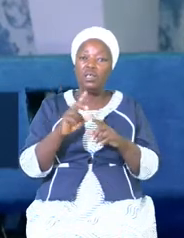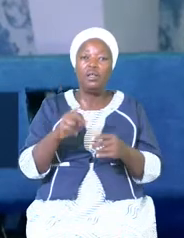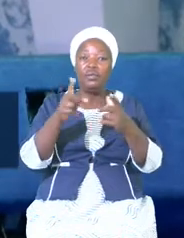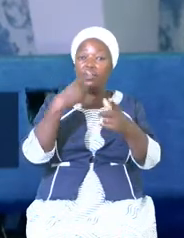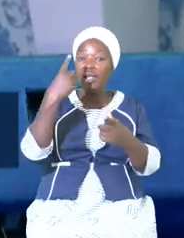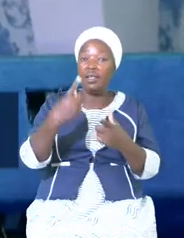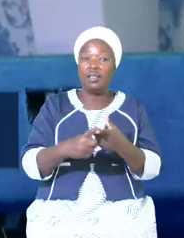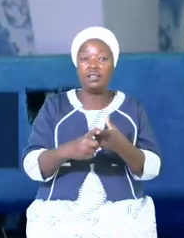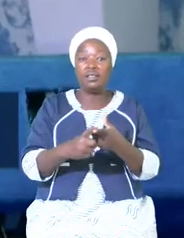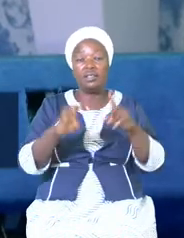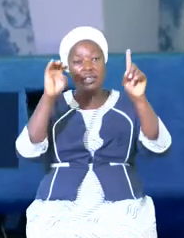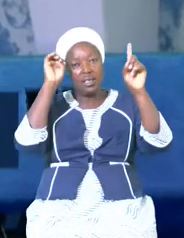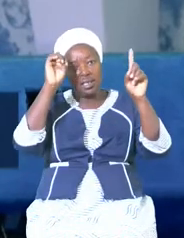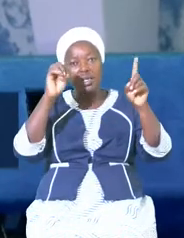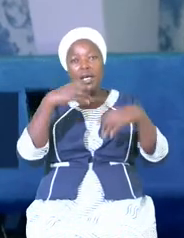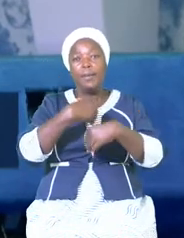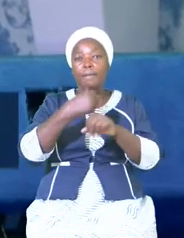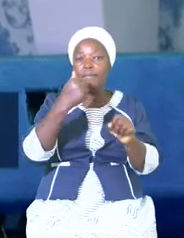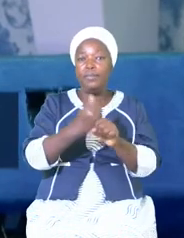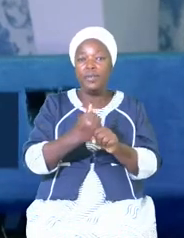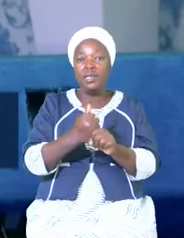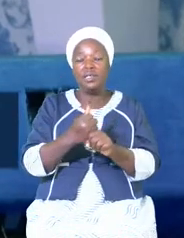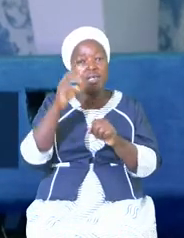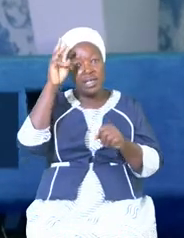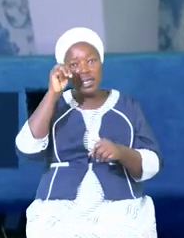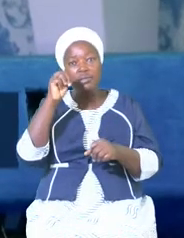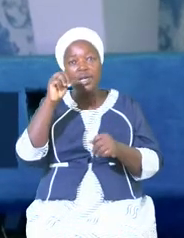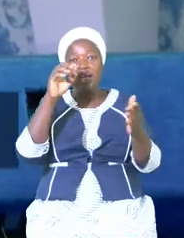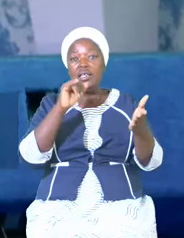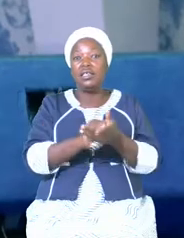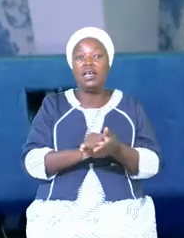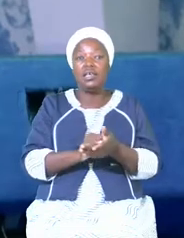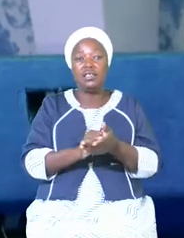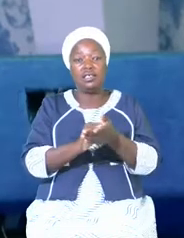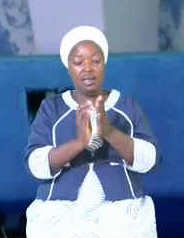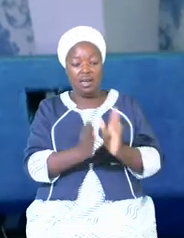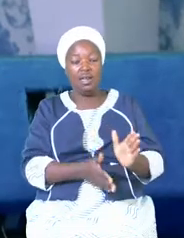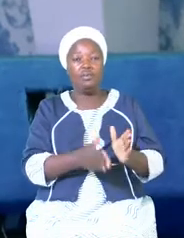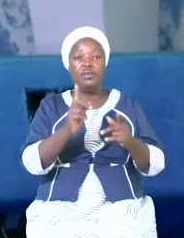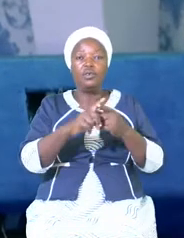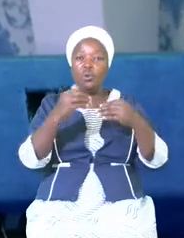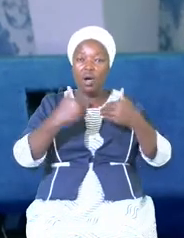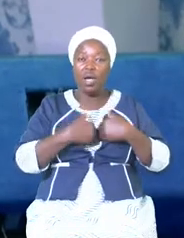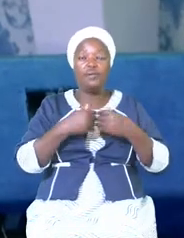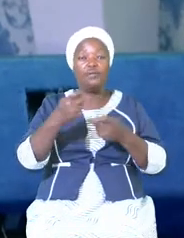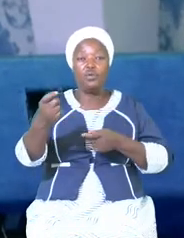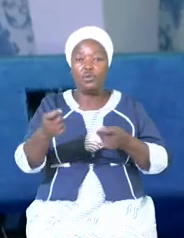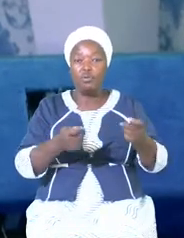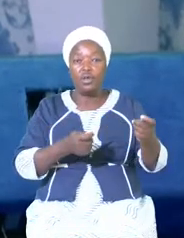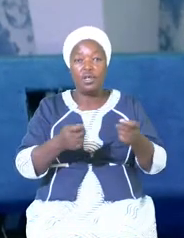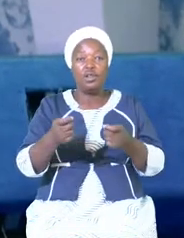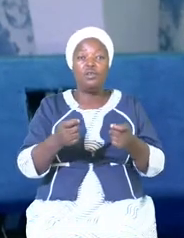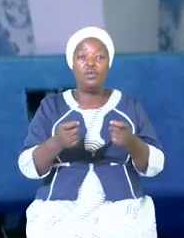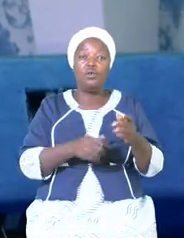he made him that remained to have dominion over the